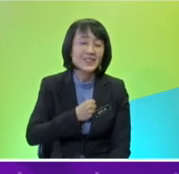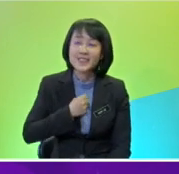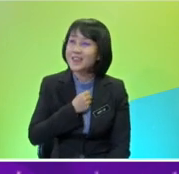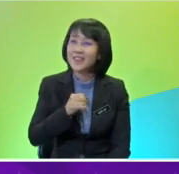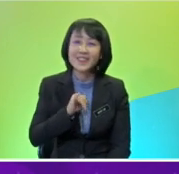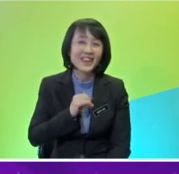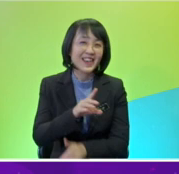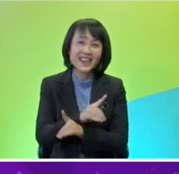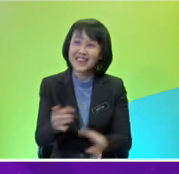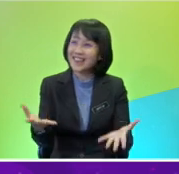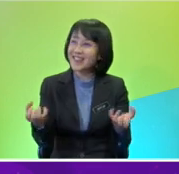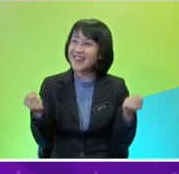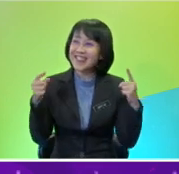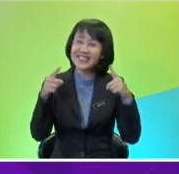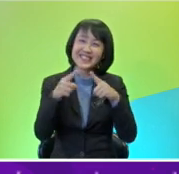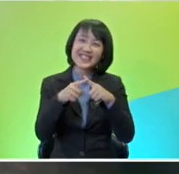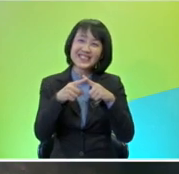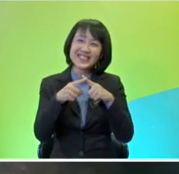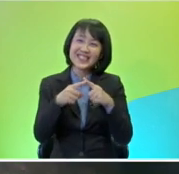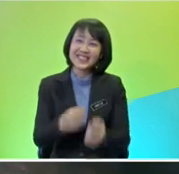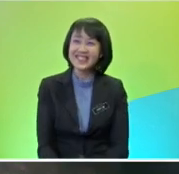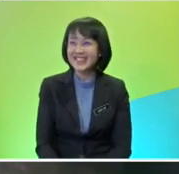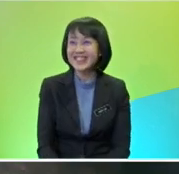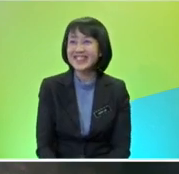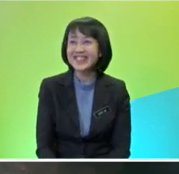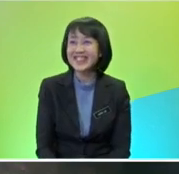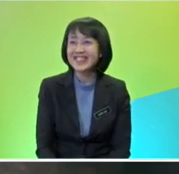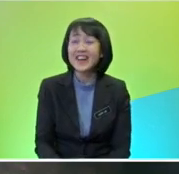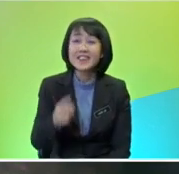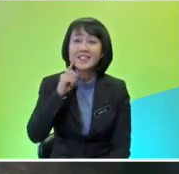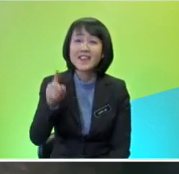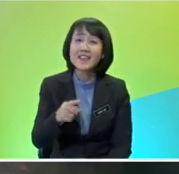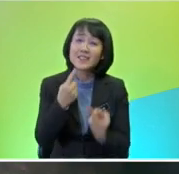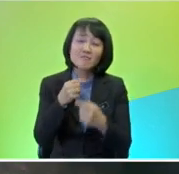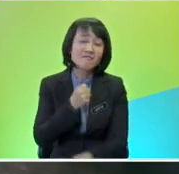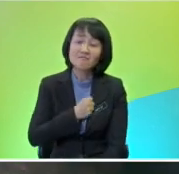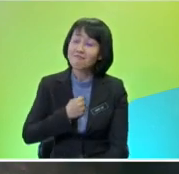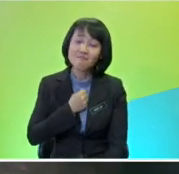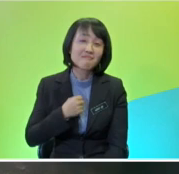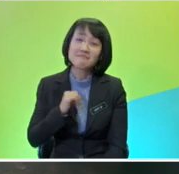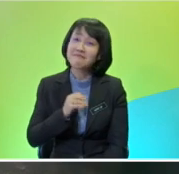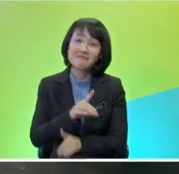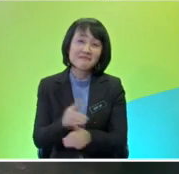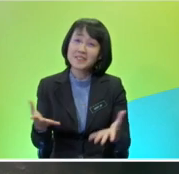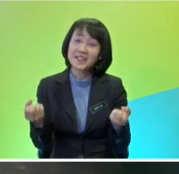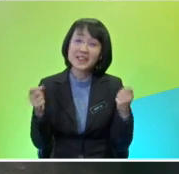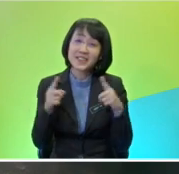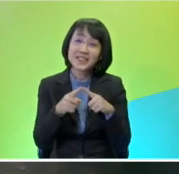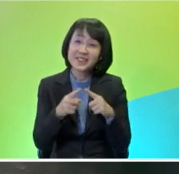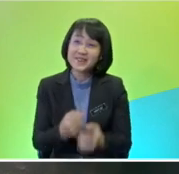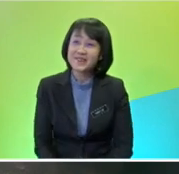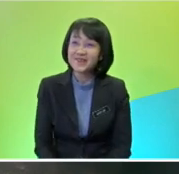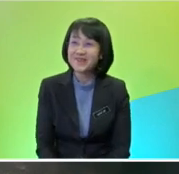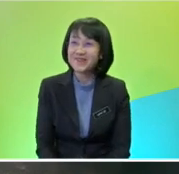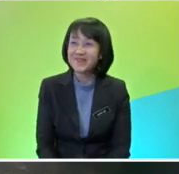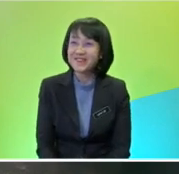Sorry, I don't want to. Oh, okay. Zara says, sorry, I don't want to. Okay, Zara doesn't like. That is another response. Yes, unhealthy